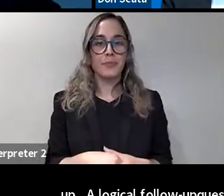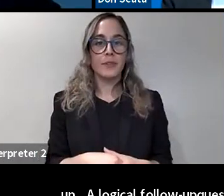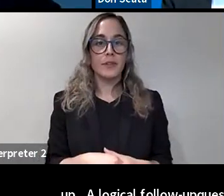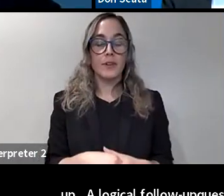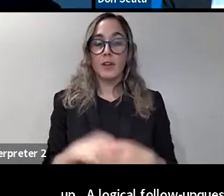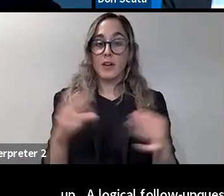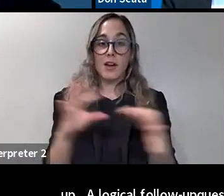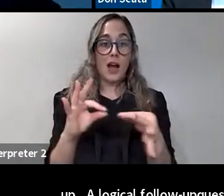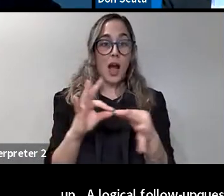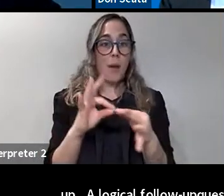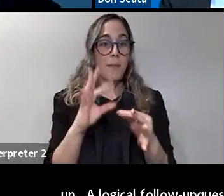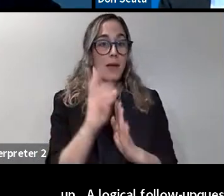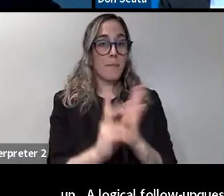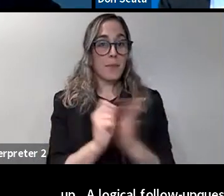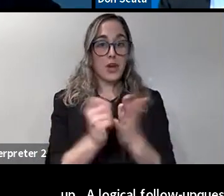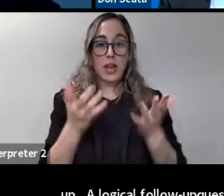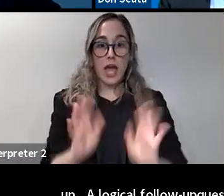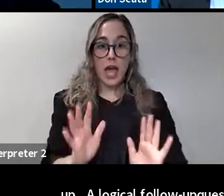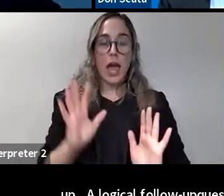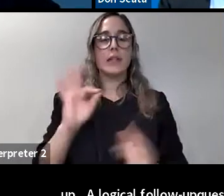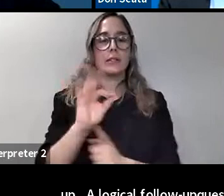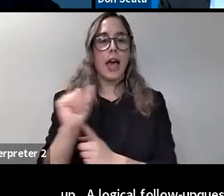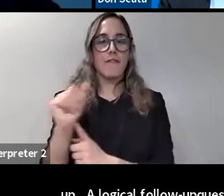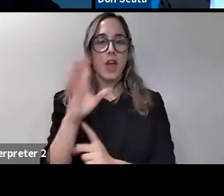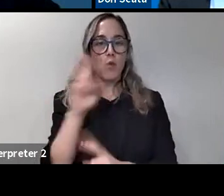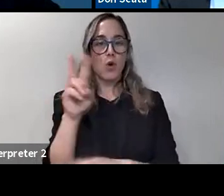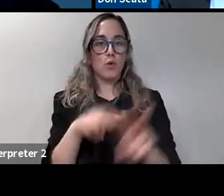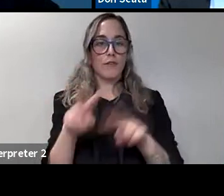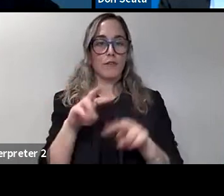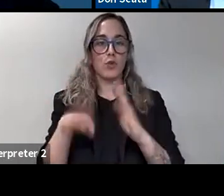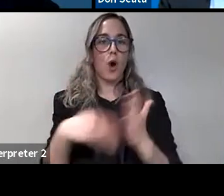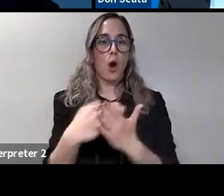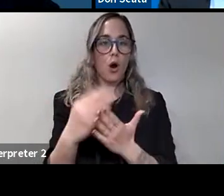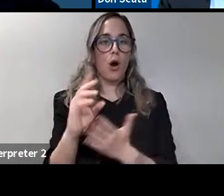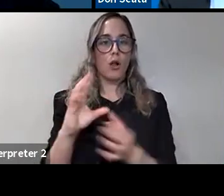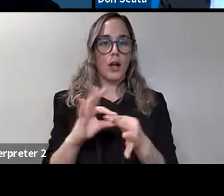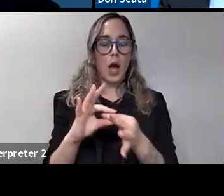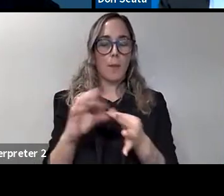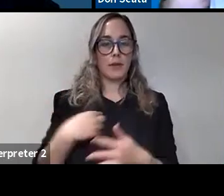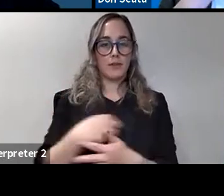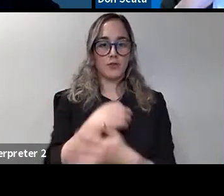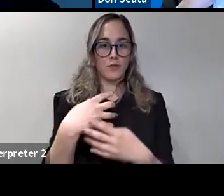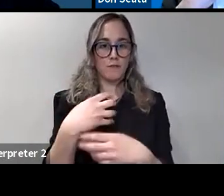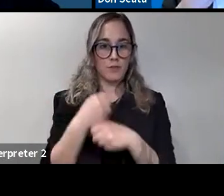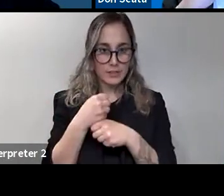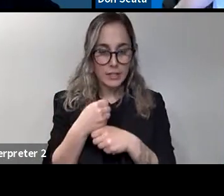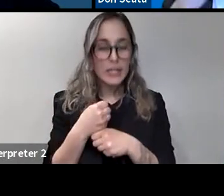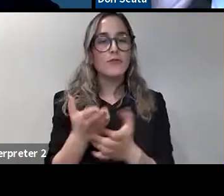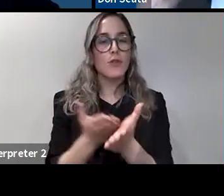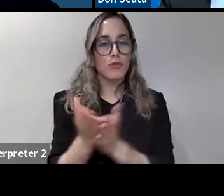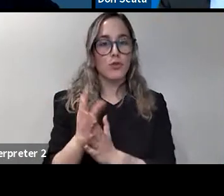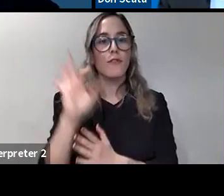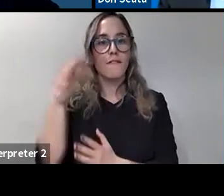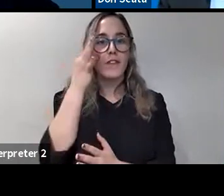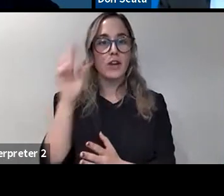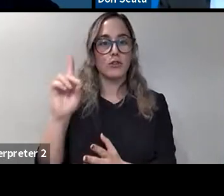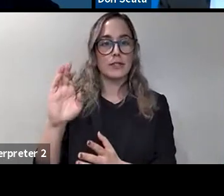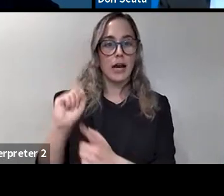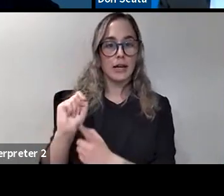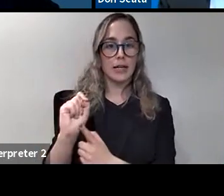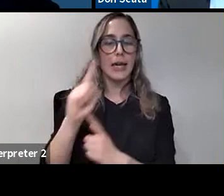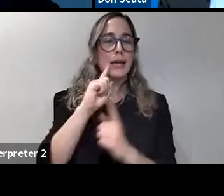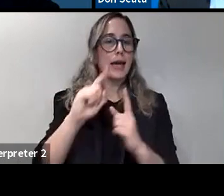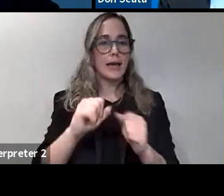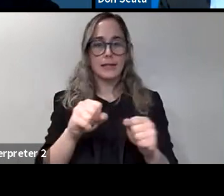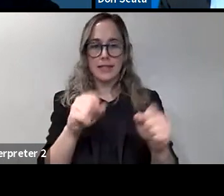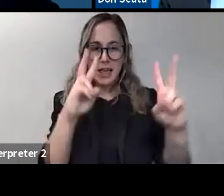Once the comment period ends, the FAA will review all of the comments that we've received through the federal docket and identify the